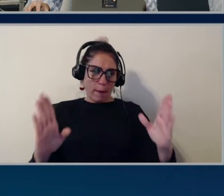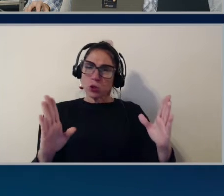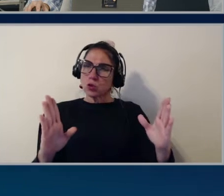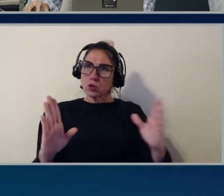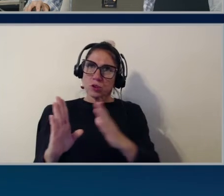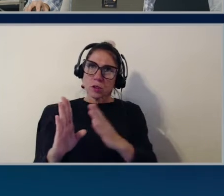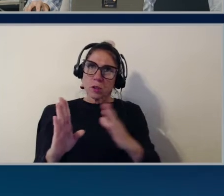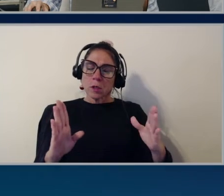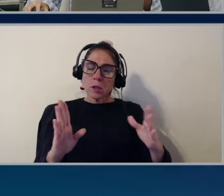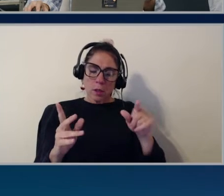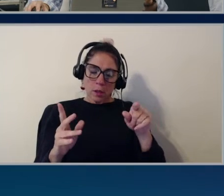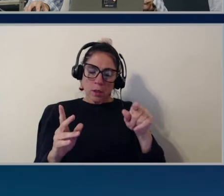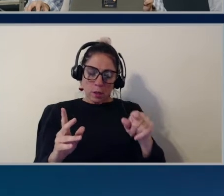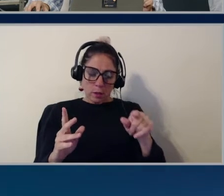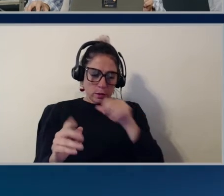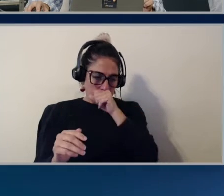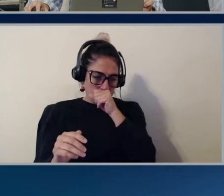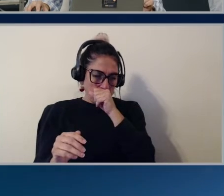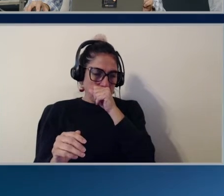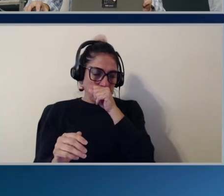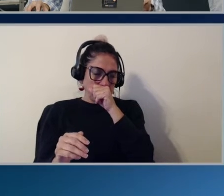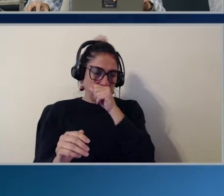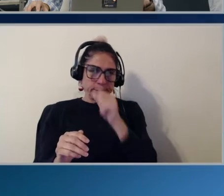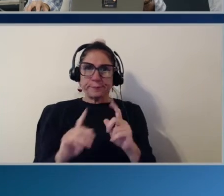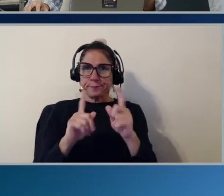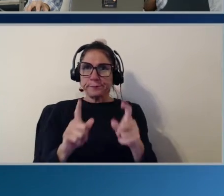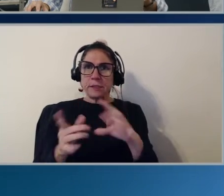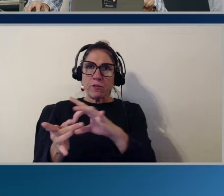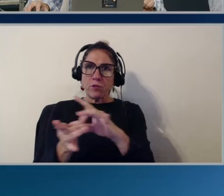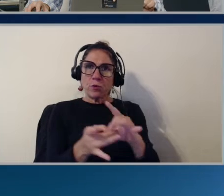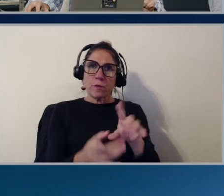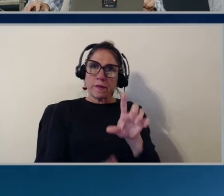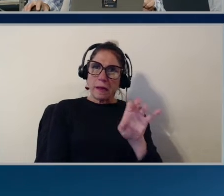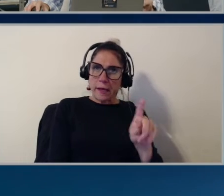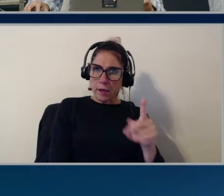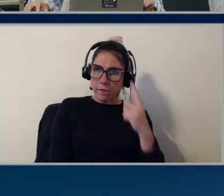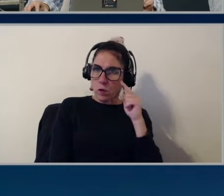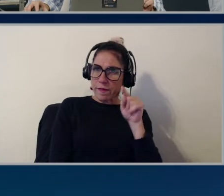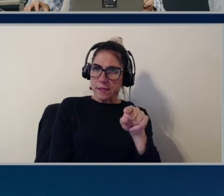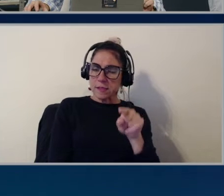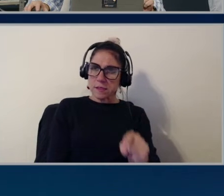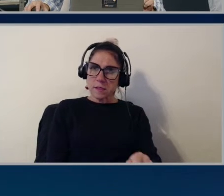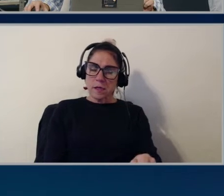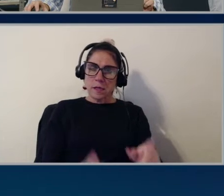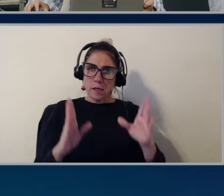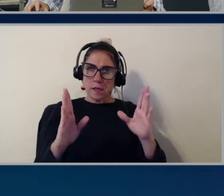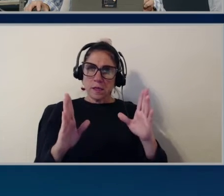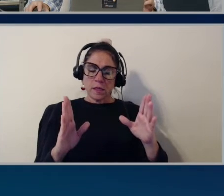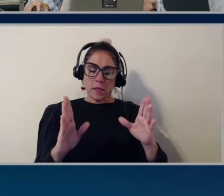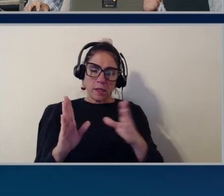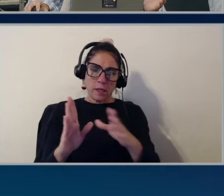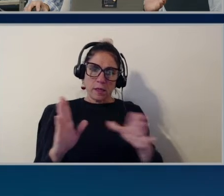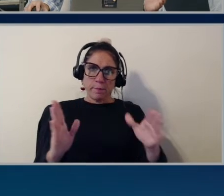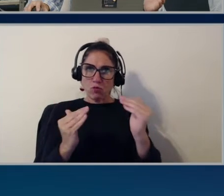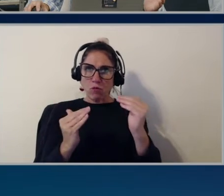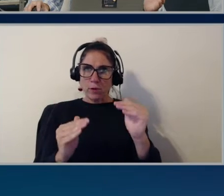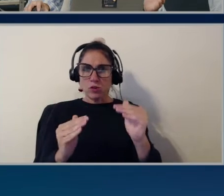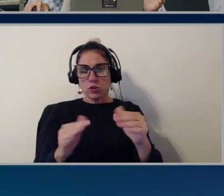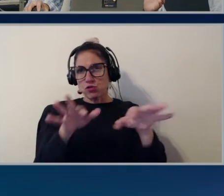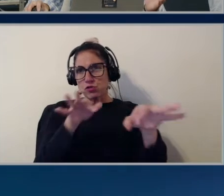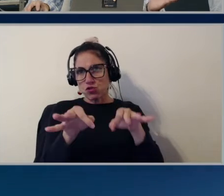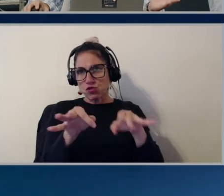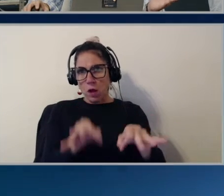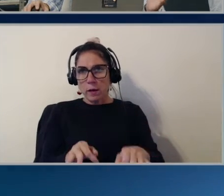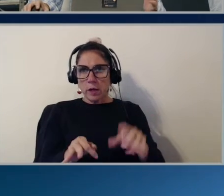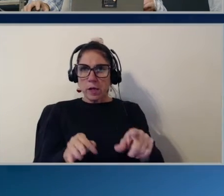There is we can provide a link to the documentation where these parameters are described. And again, deploy the